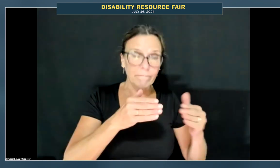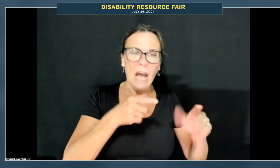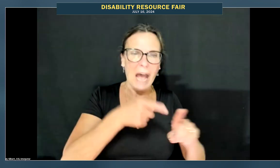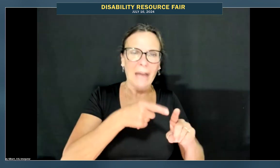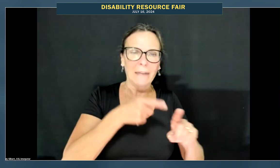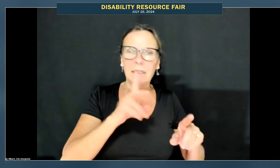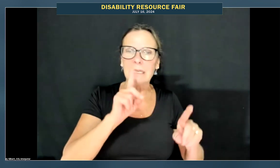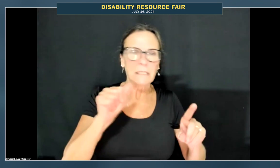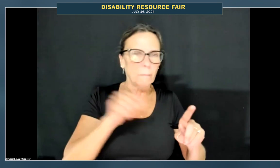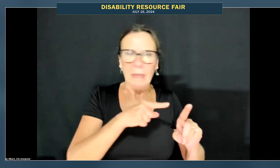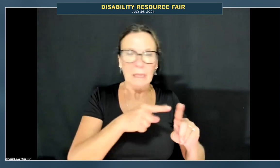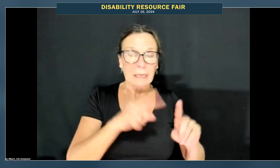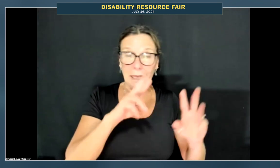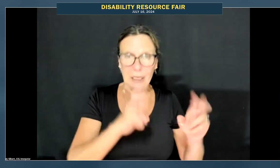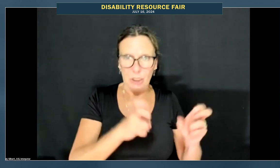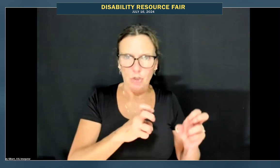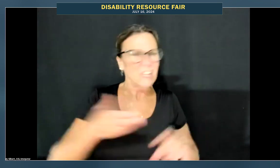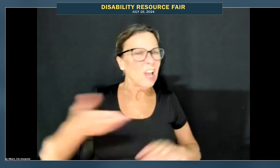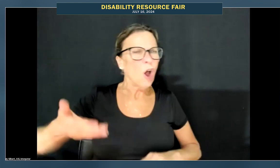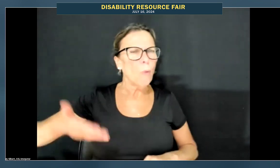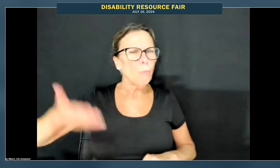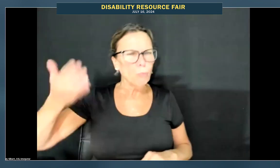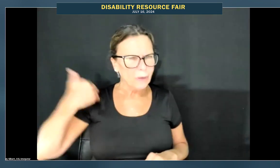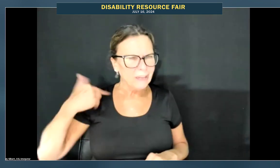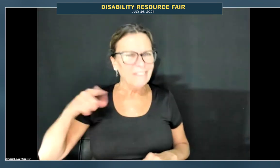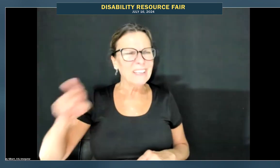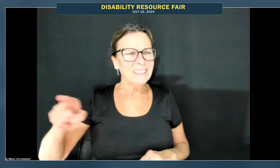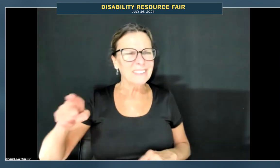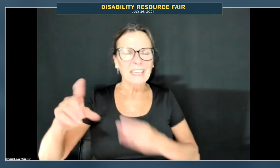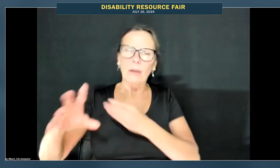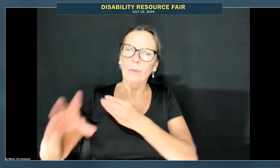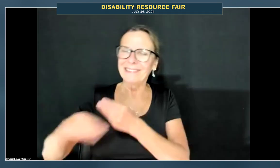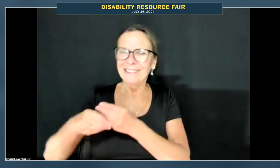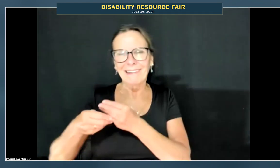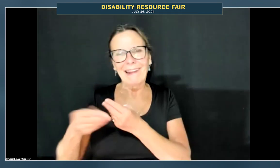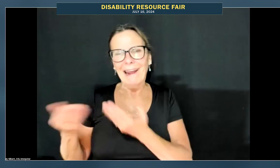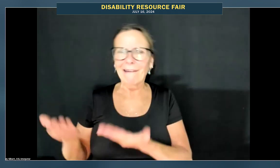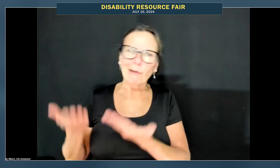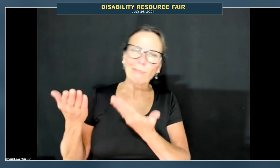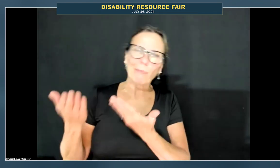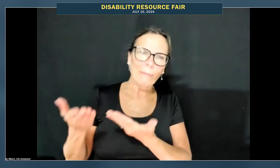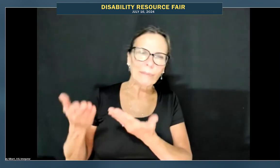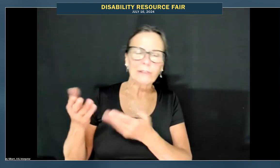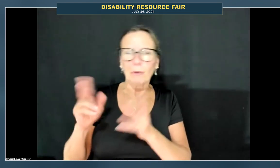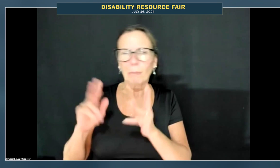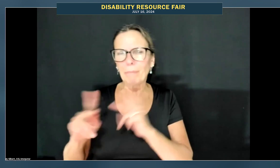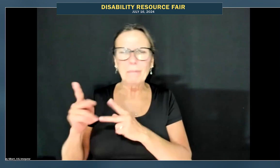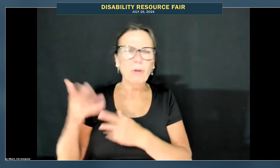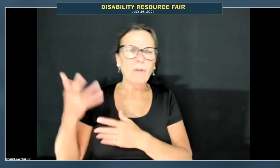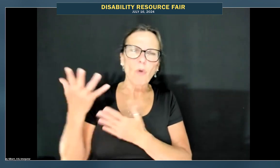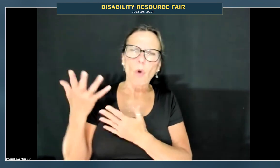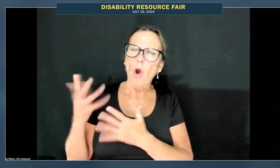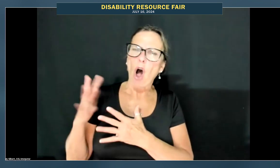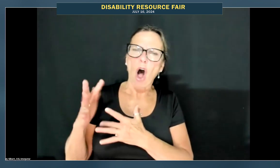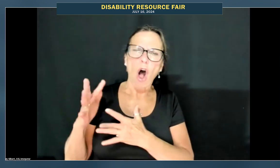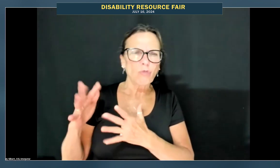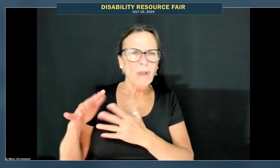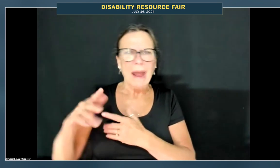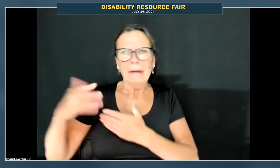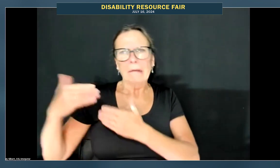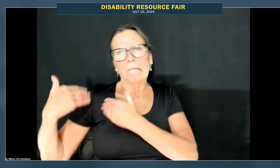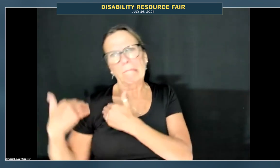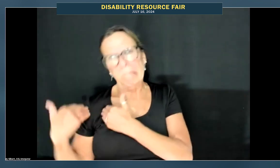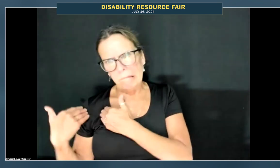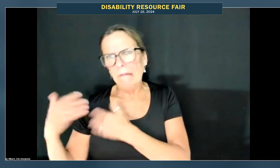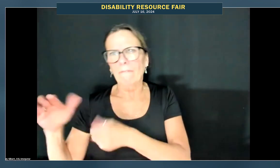disability issues. Previously, it was an add-on proposition to people who were already more than committed